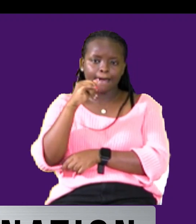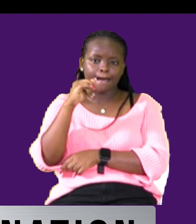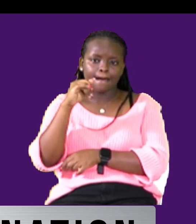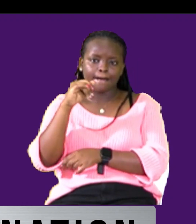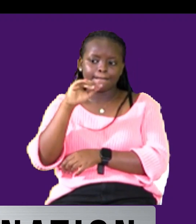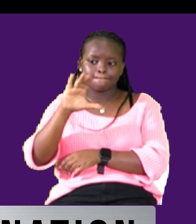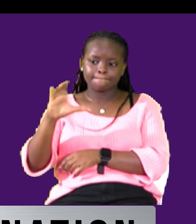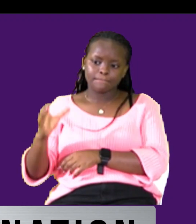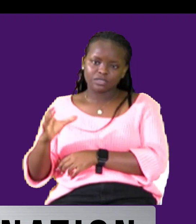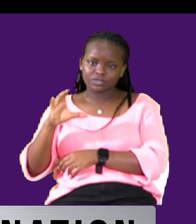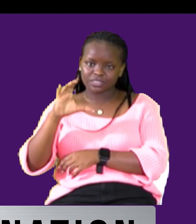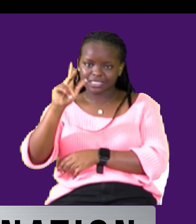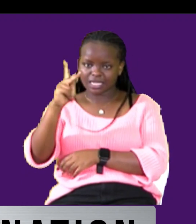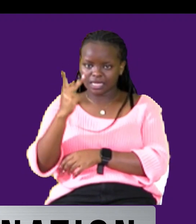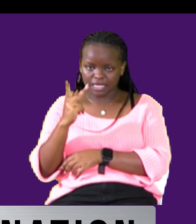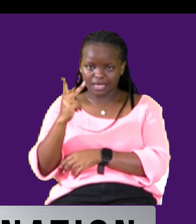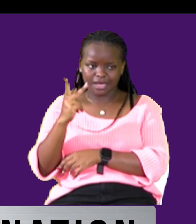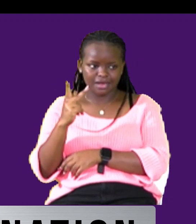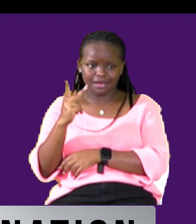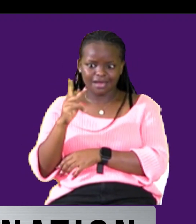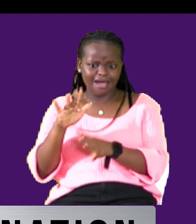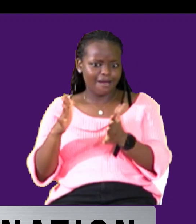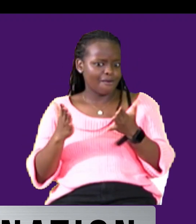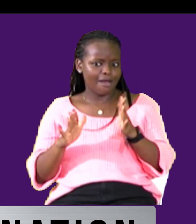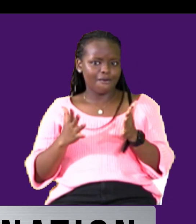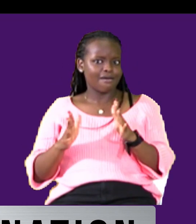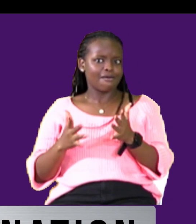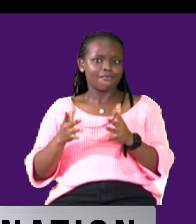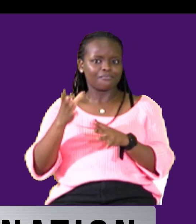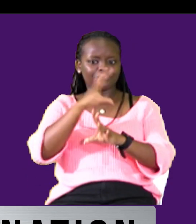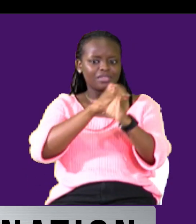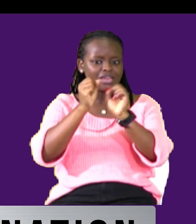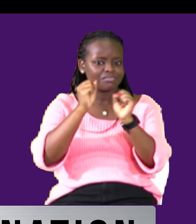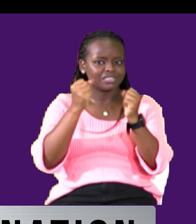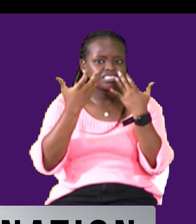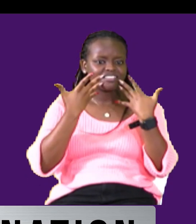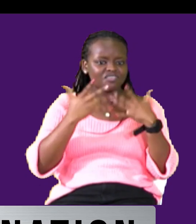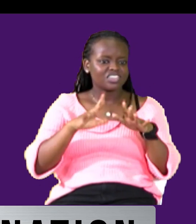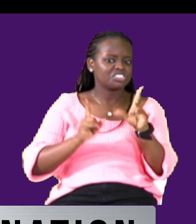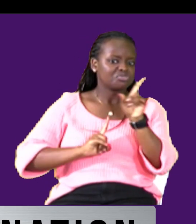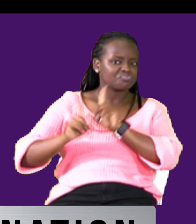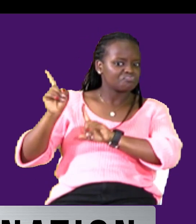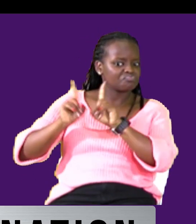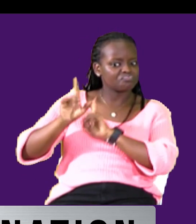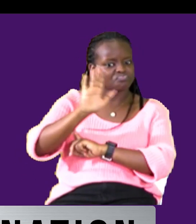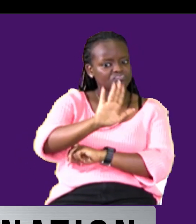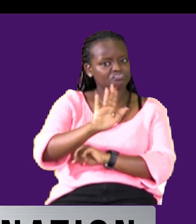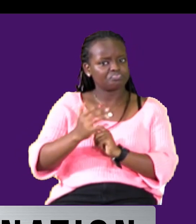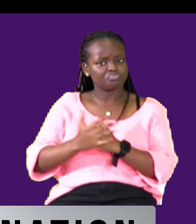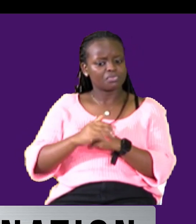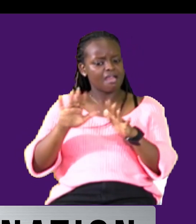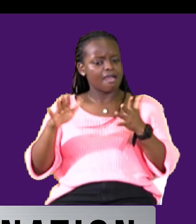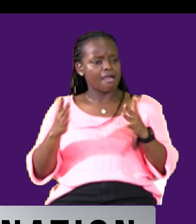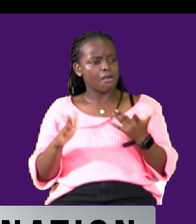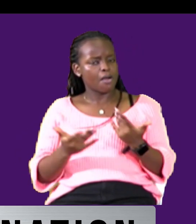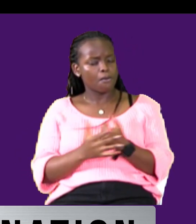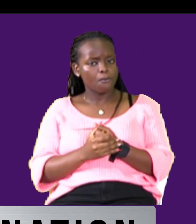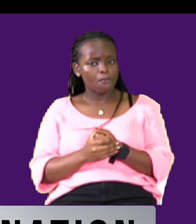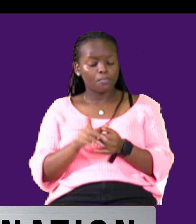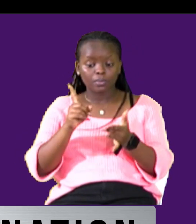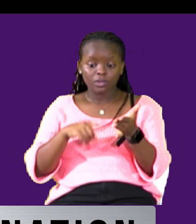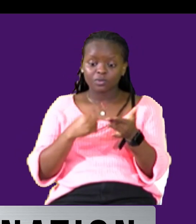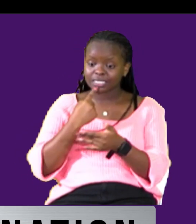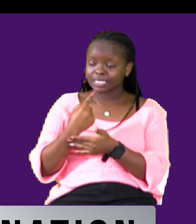recap. How was it? The president finished the tour. Okay. How was it? Like what I